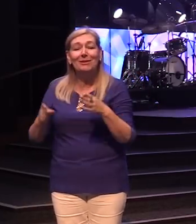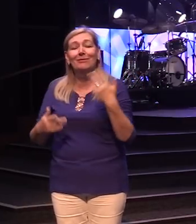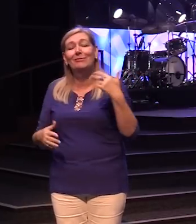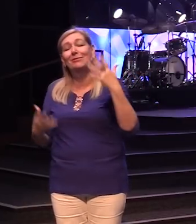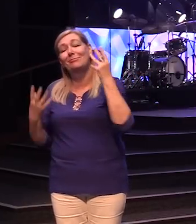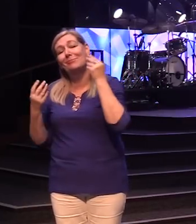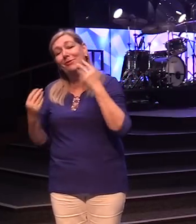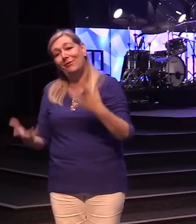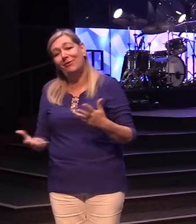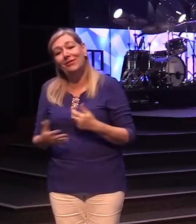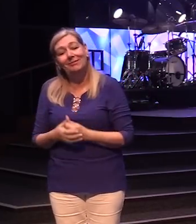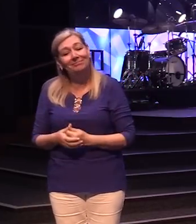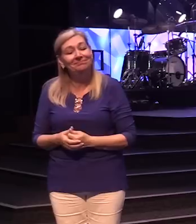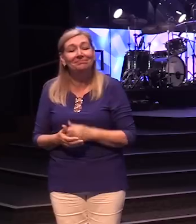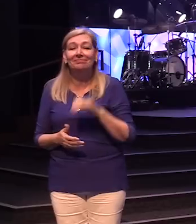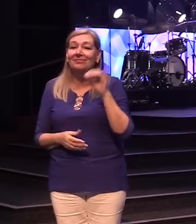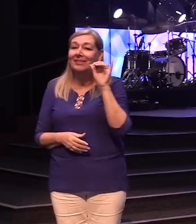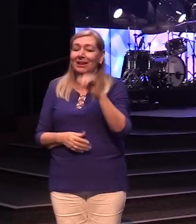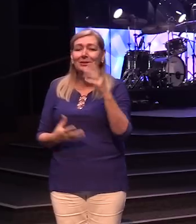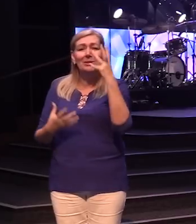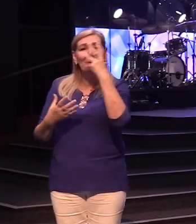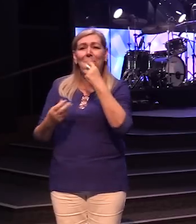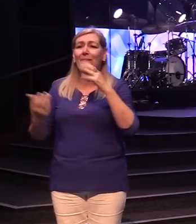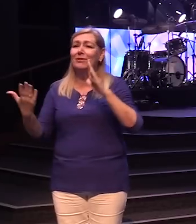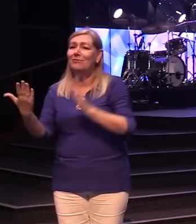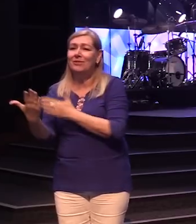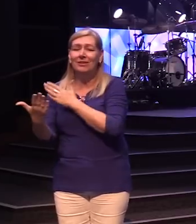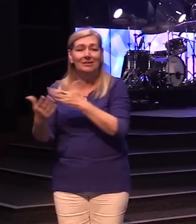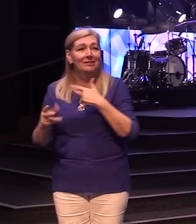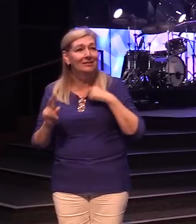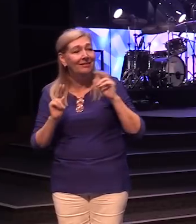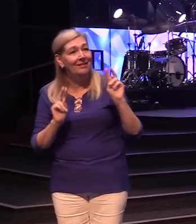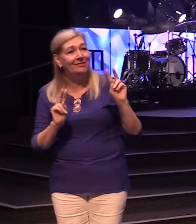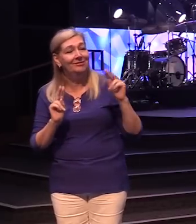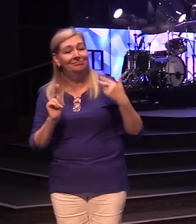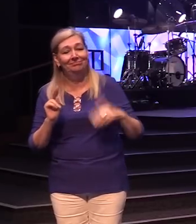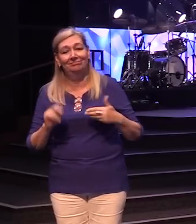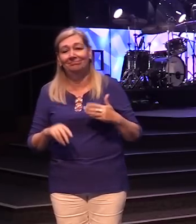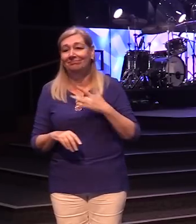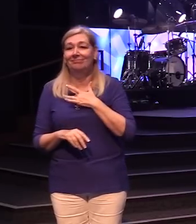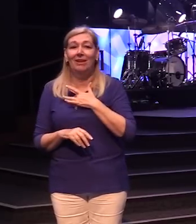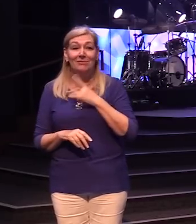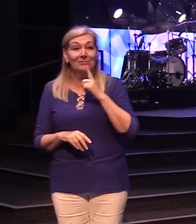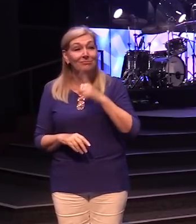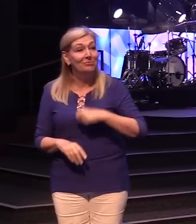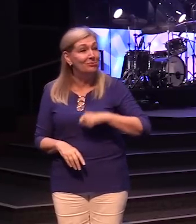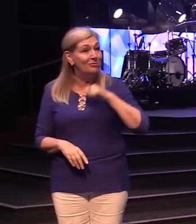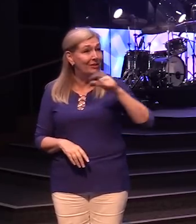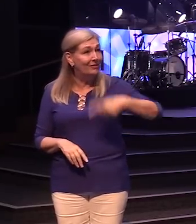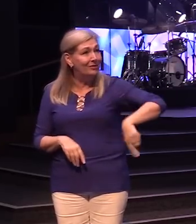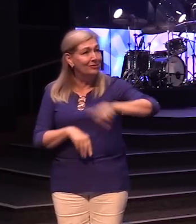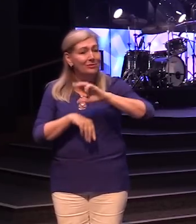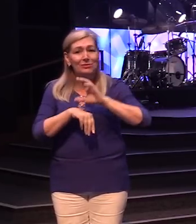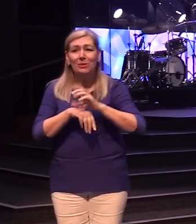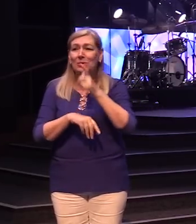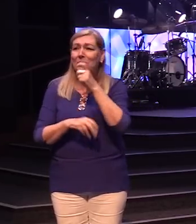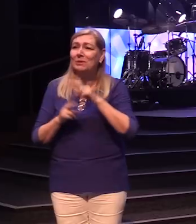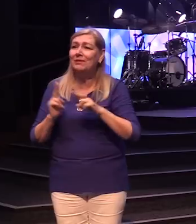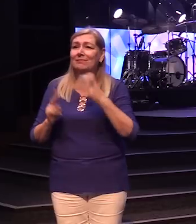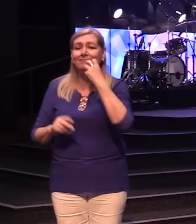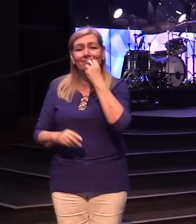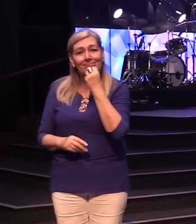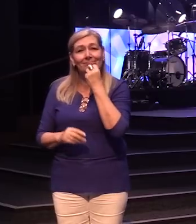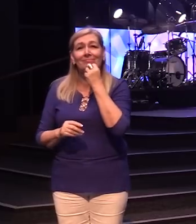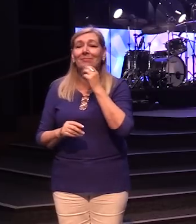And then that wonderful patriotic music. I'm so proud of a church that is proud to be American